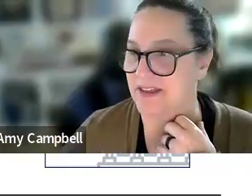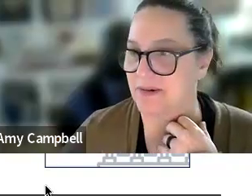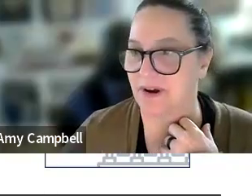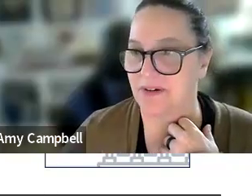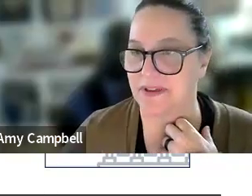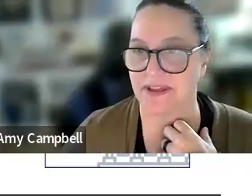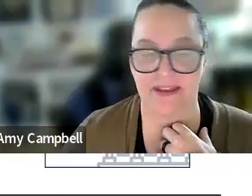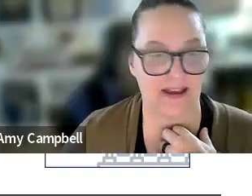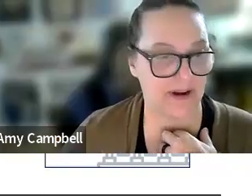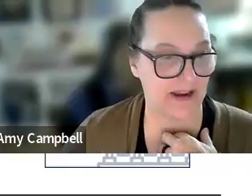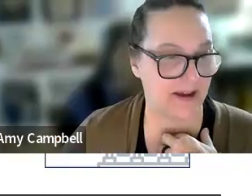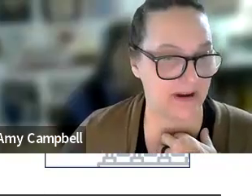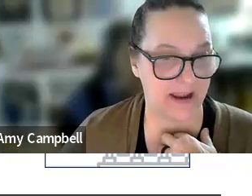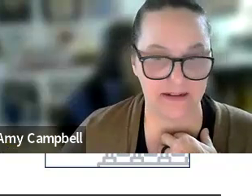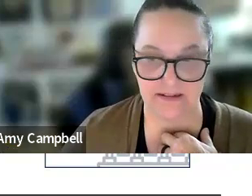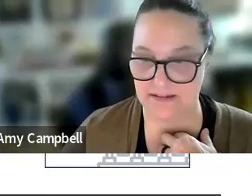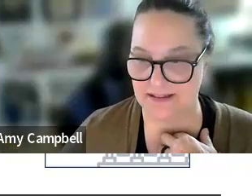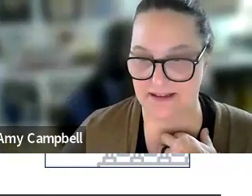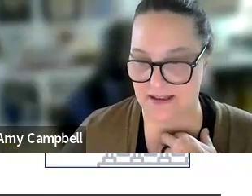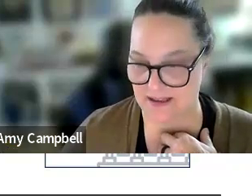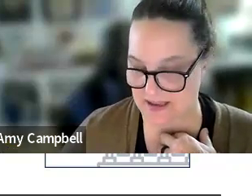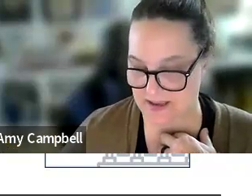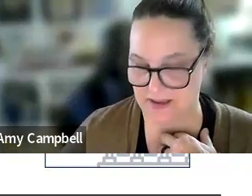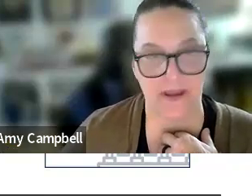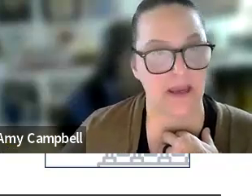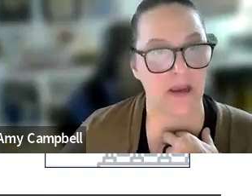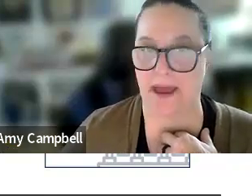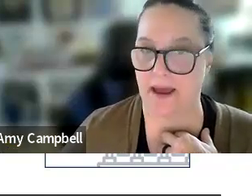Yes, I think we're all feeling that right now, right? We can go back.